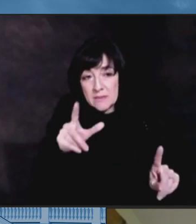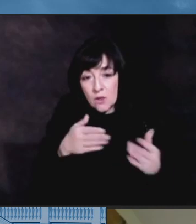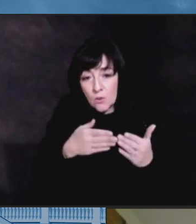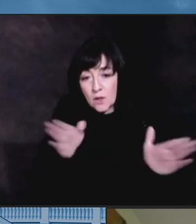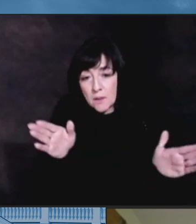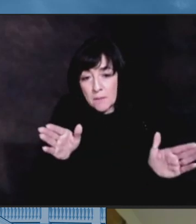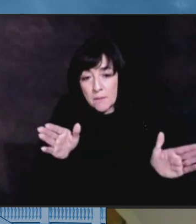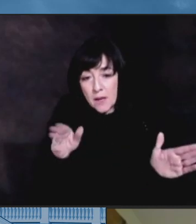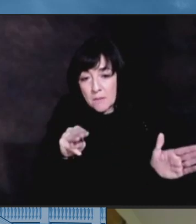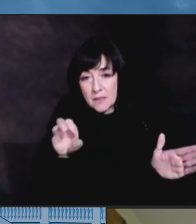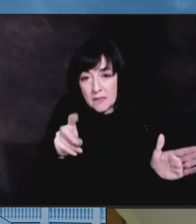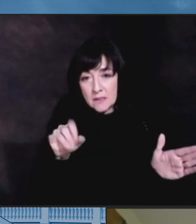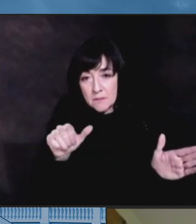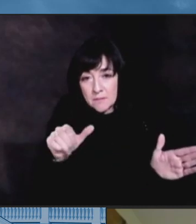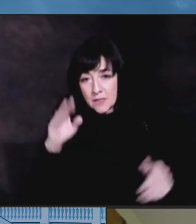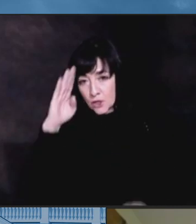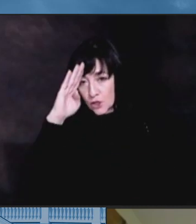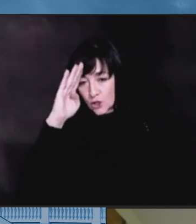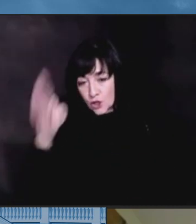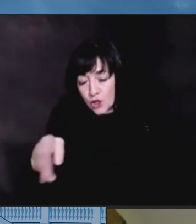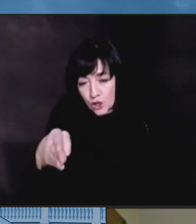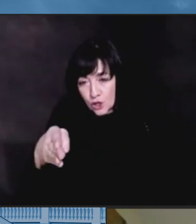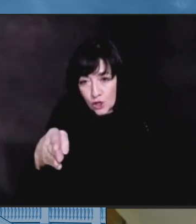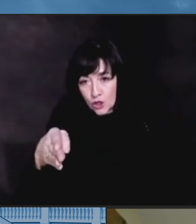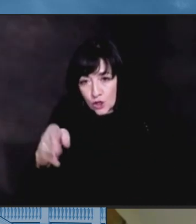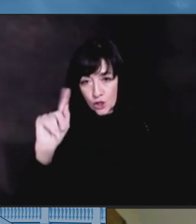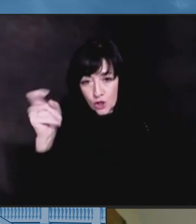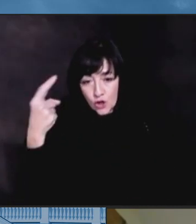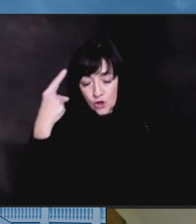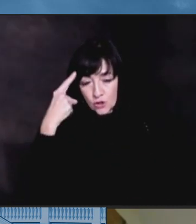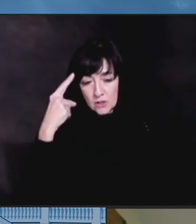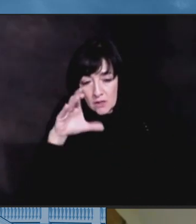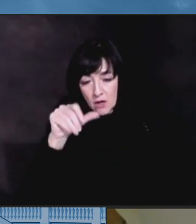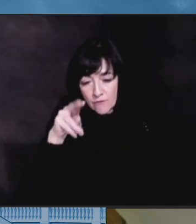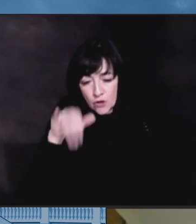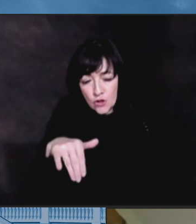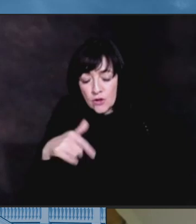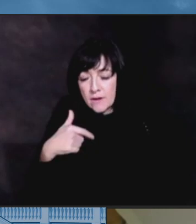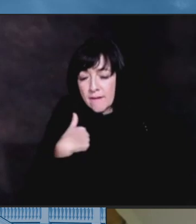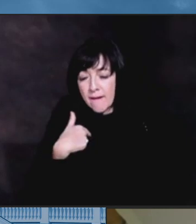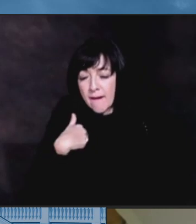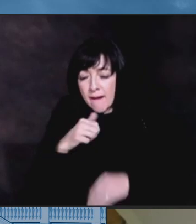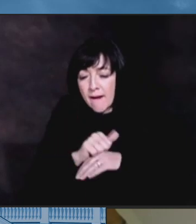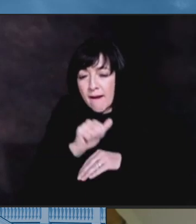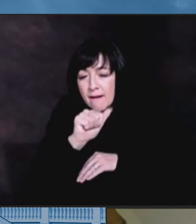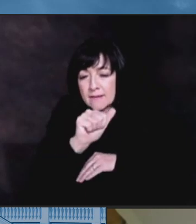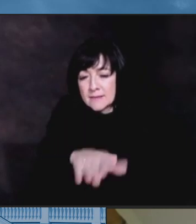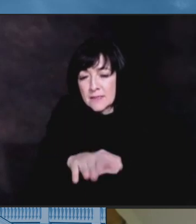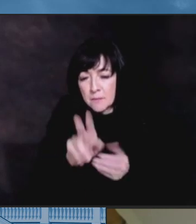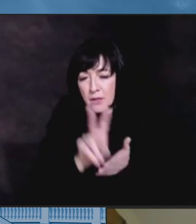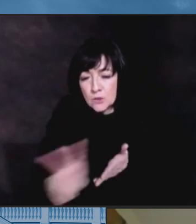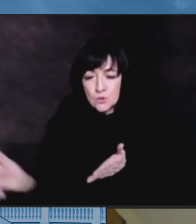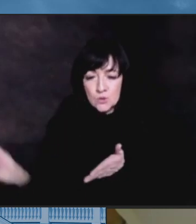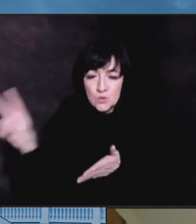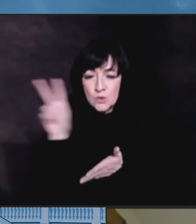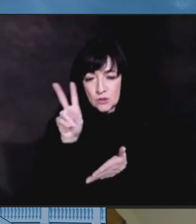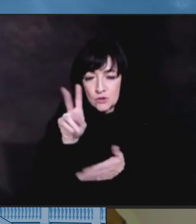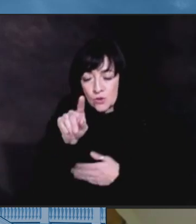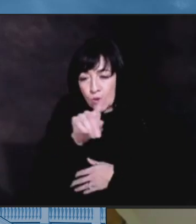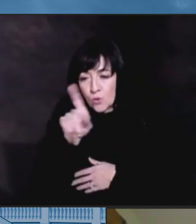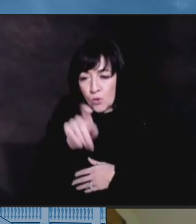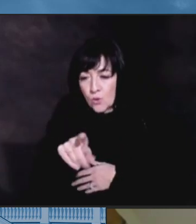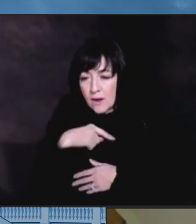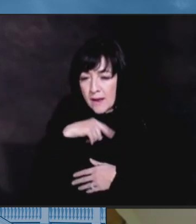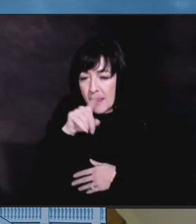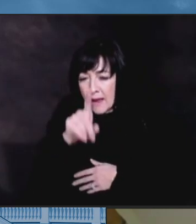How's it going, Governor Carney? I wanted to follow up on a question I had pre-submitted a couple weeks ago. I had asked whether